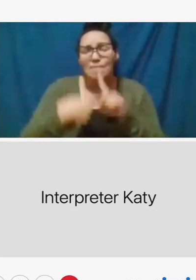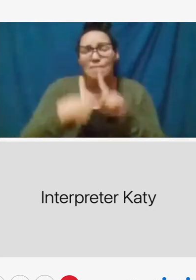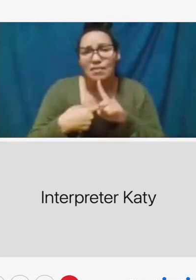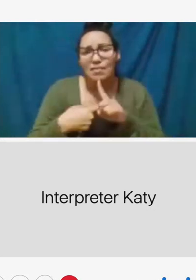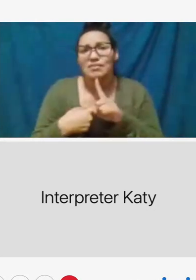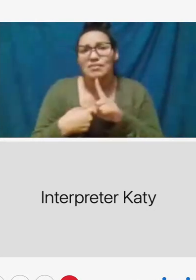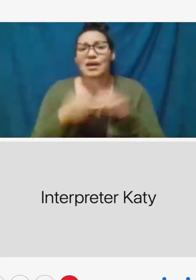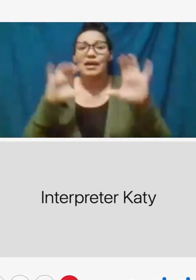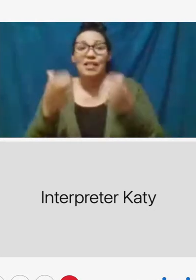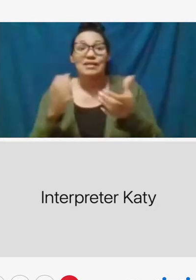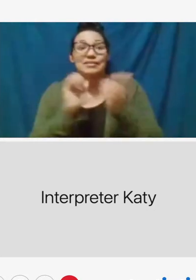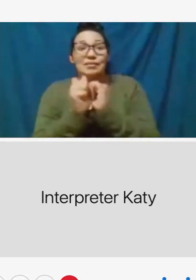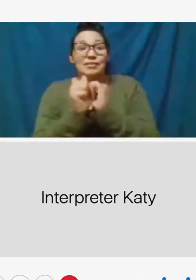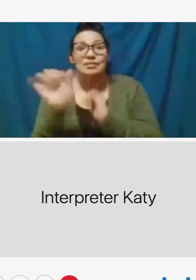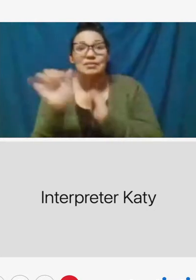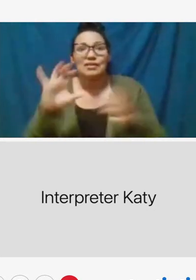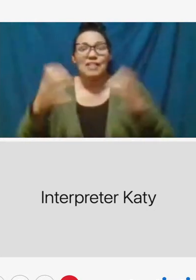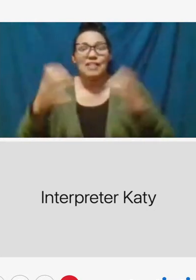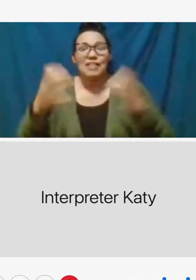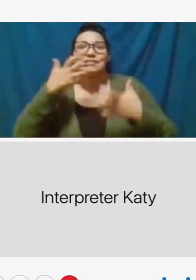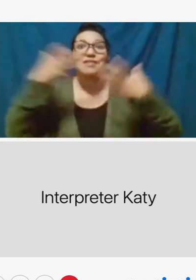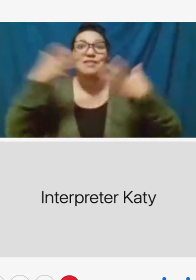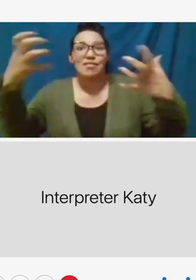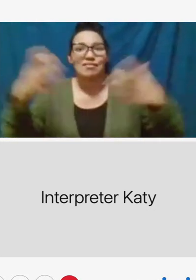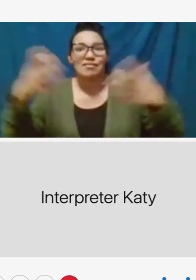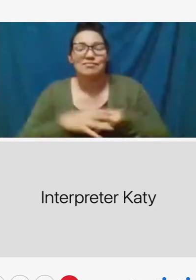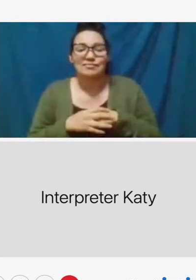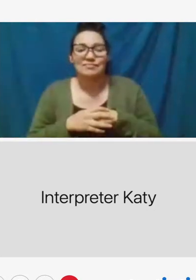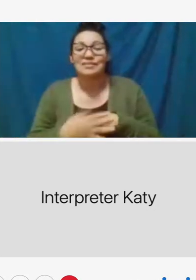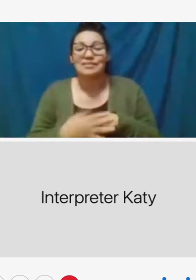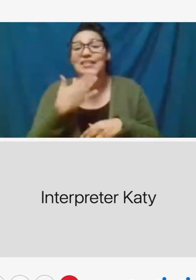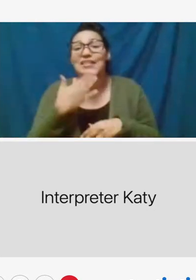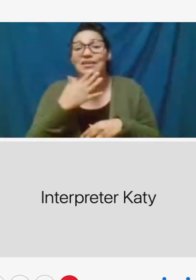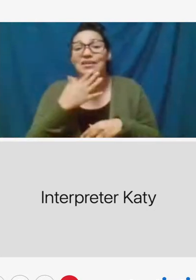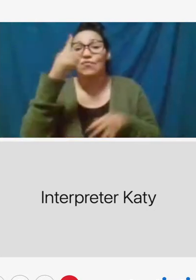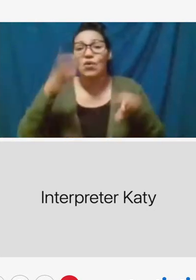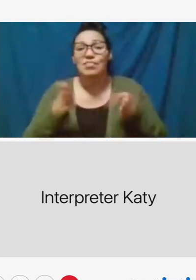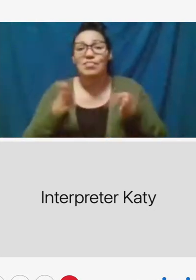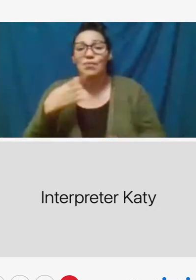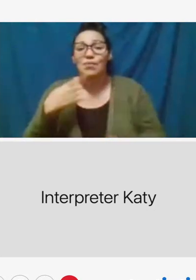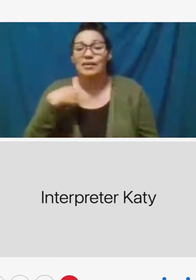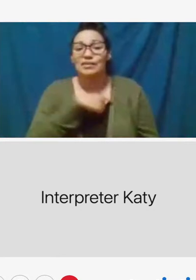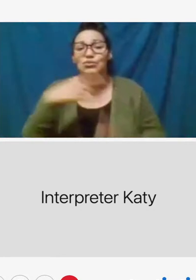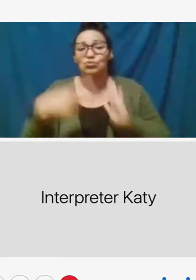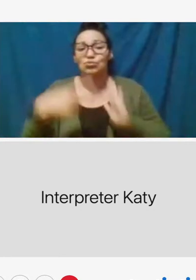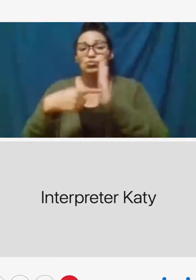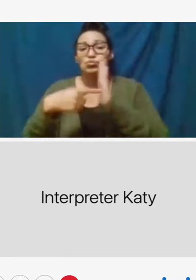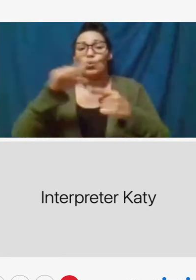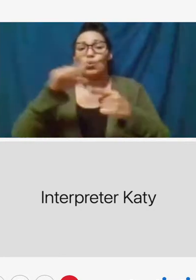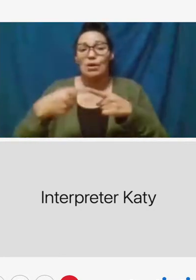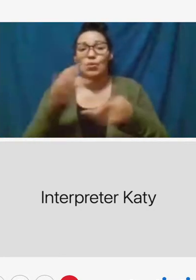like the class y thank you for allowing us to present about our school